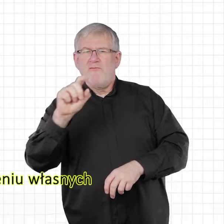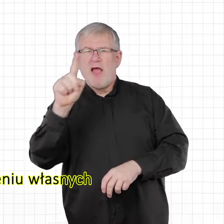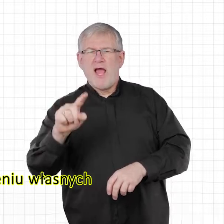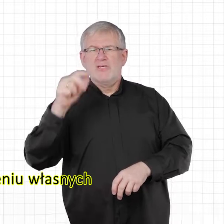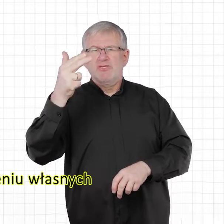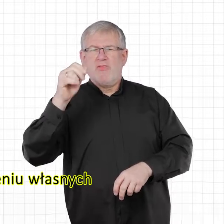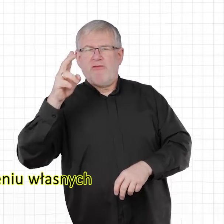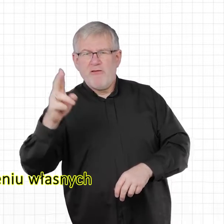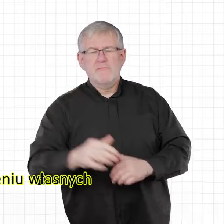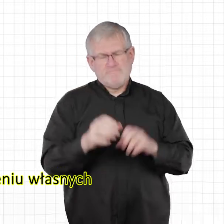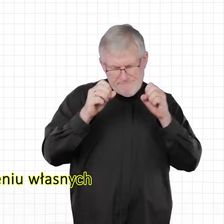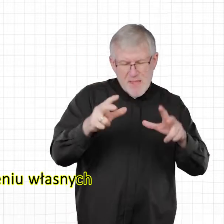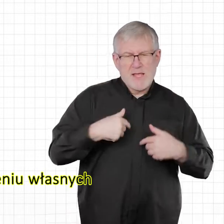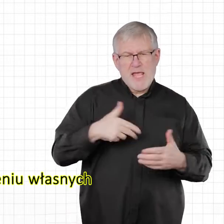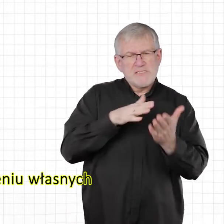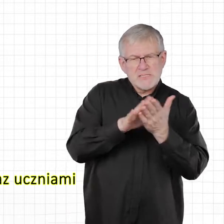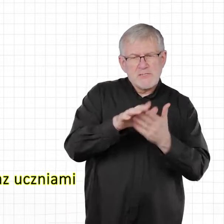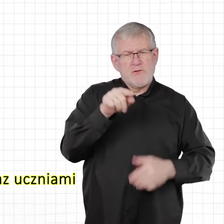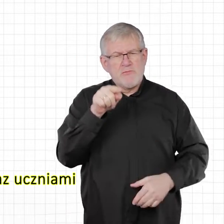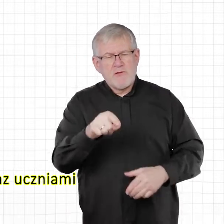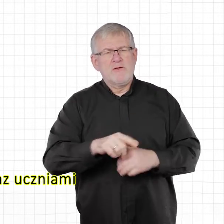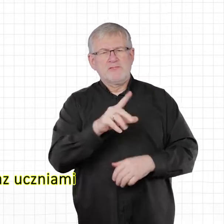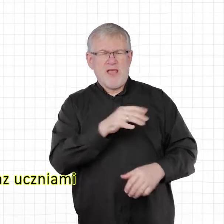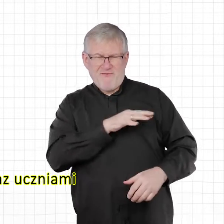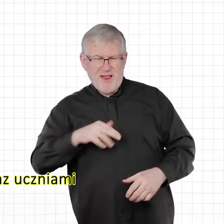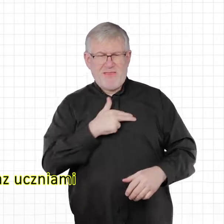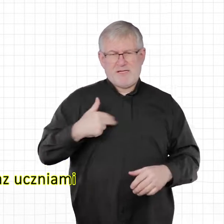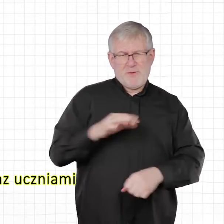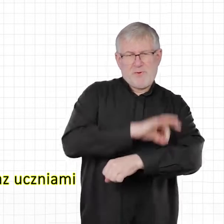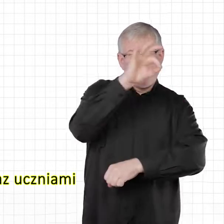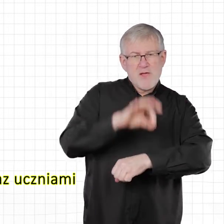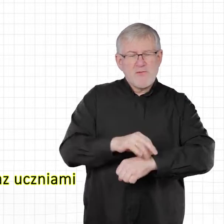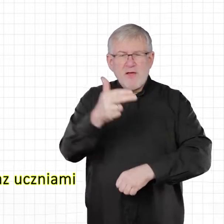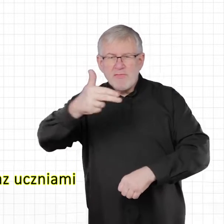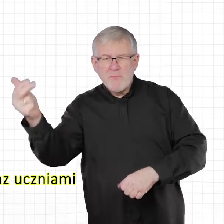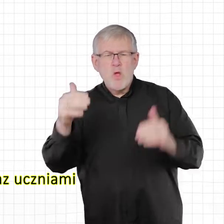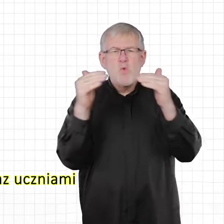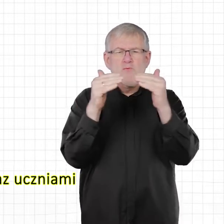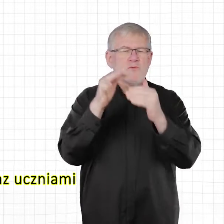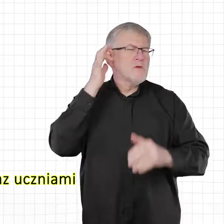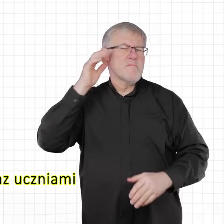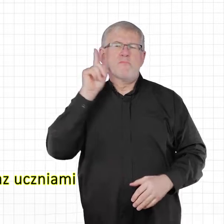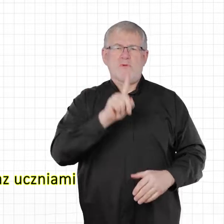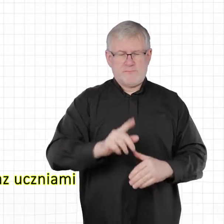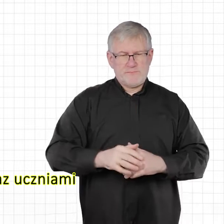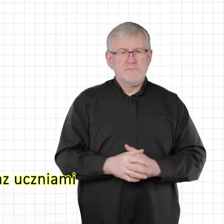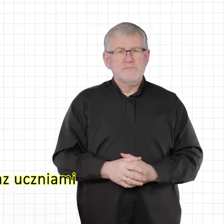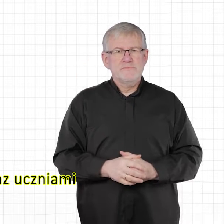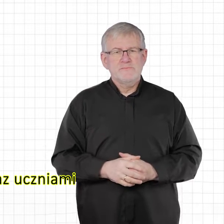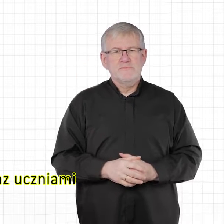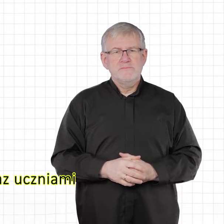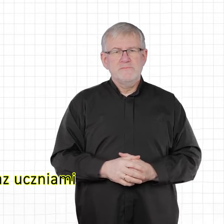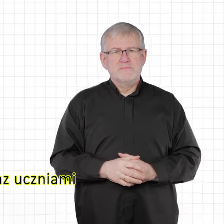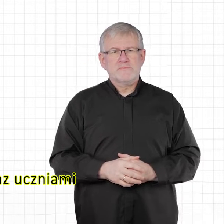about gender equality. And so we will be working with teachers, with pupils, and also with the